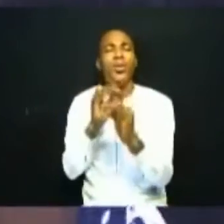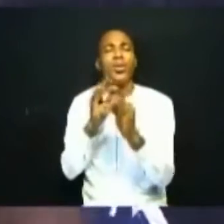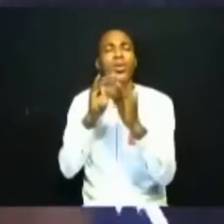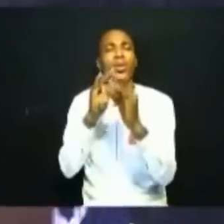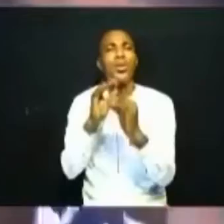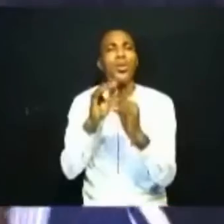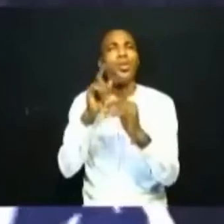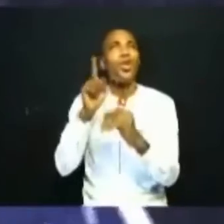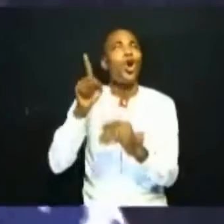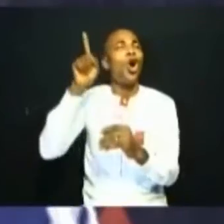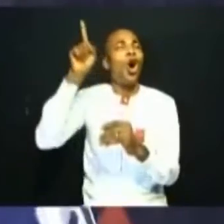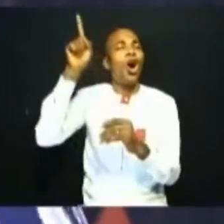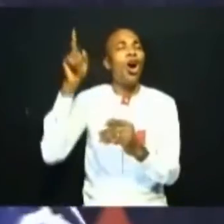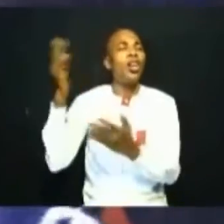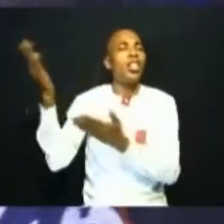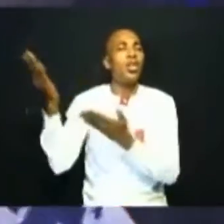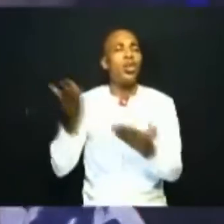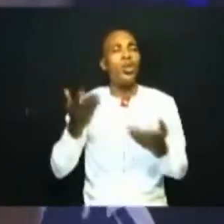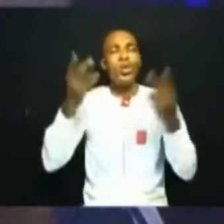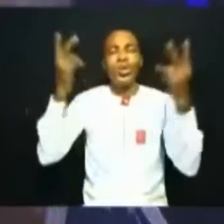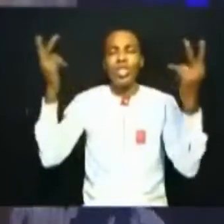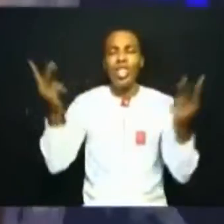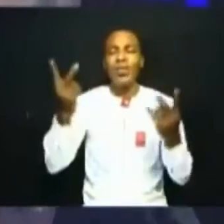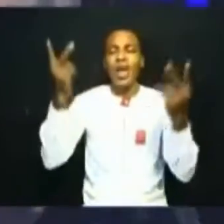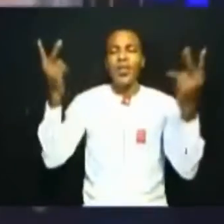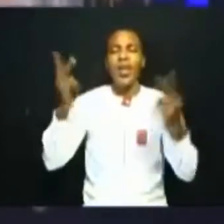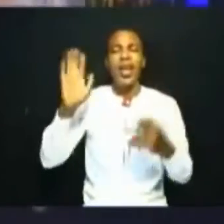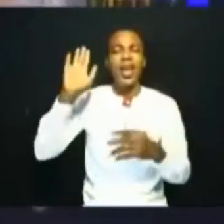odi nkunim abre na sorry.